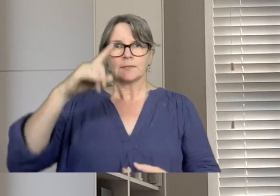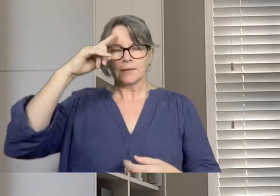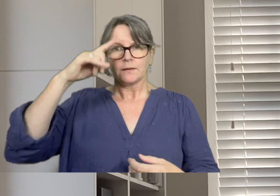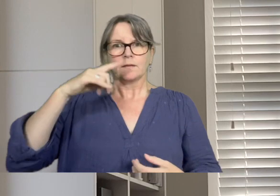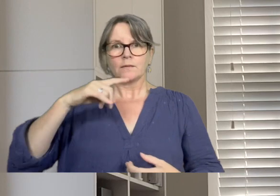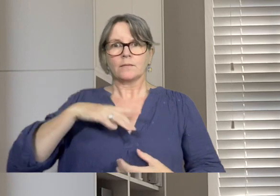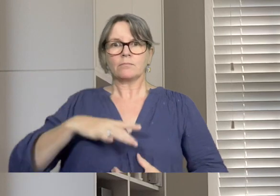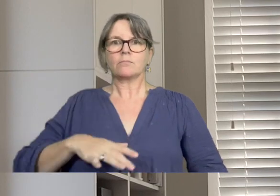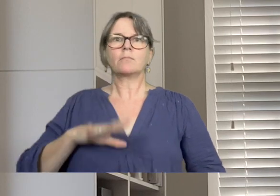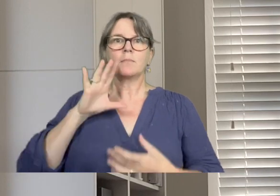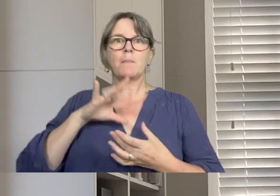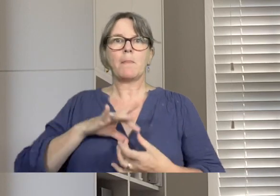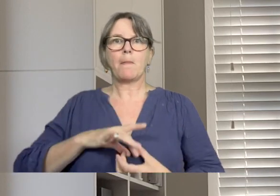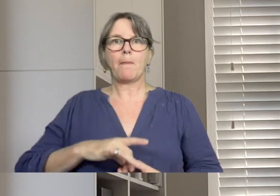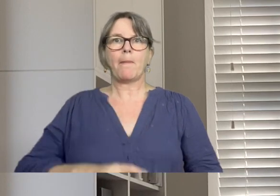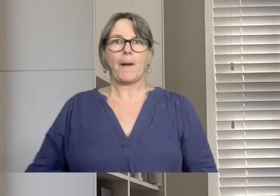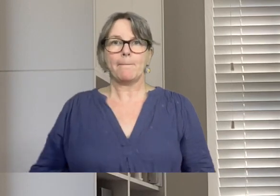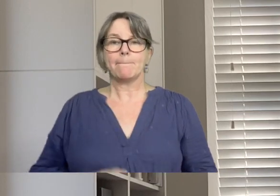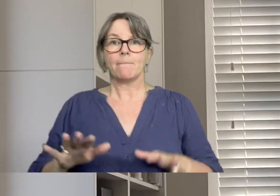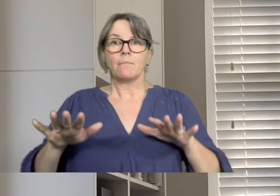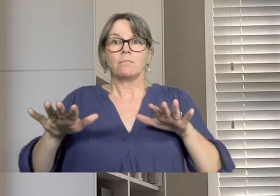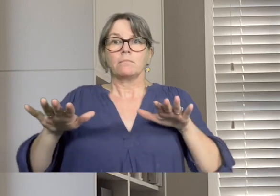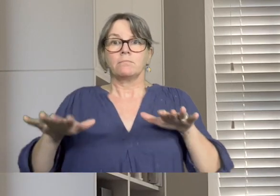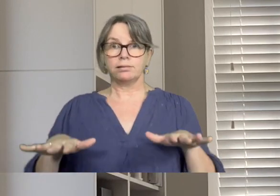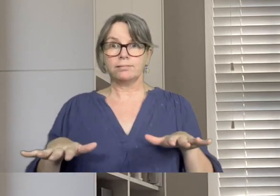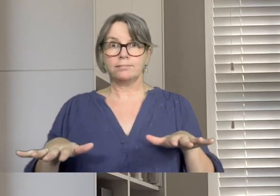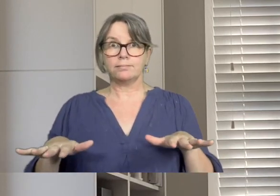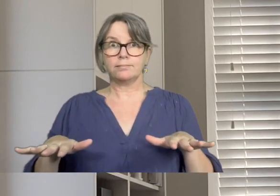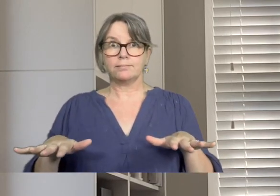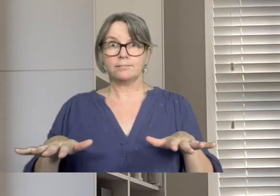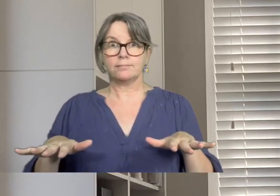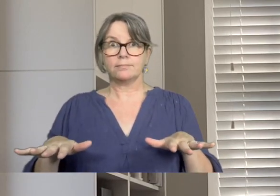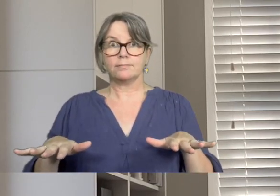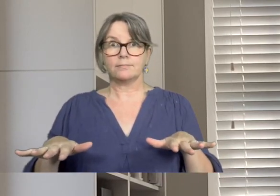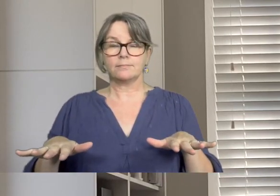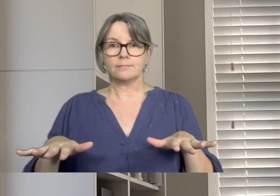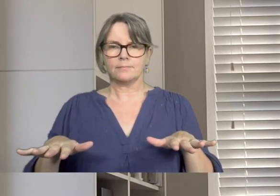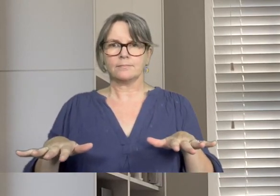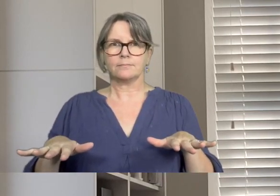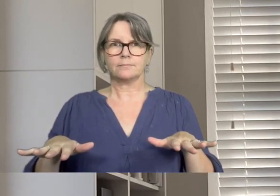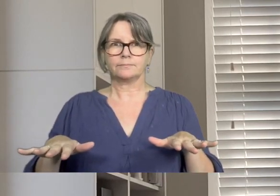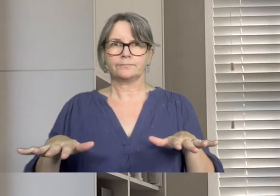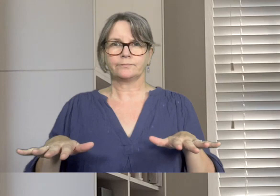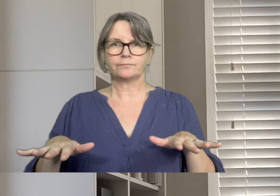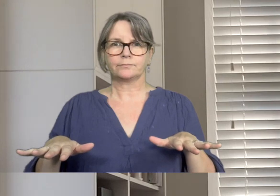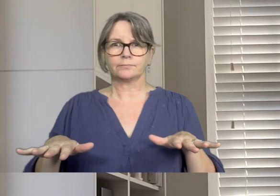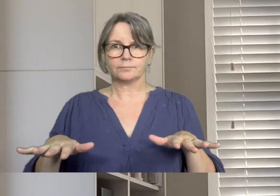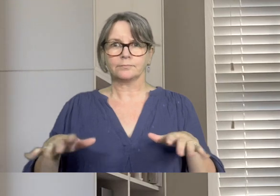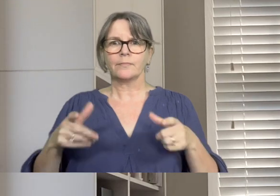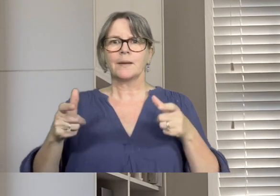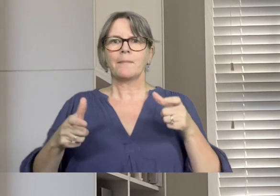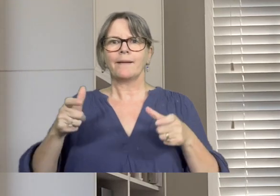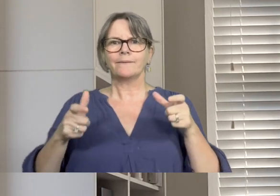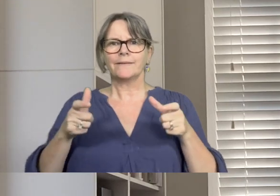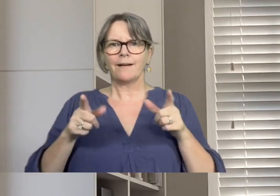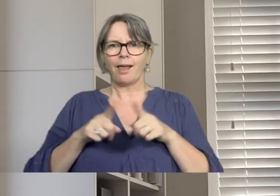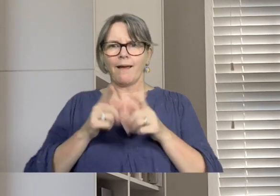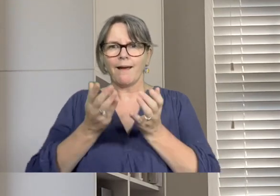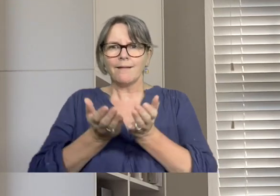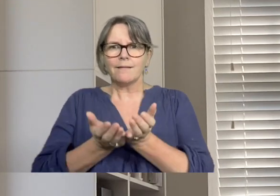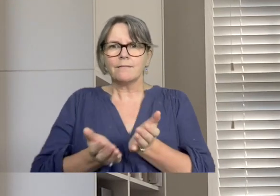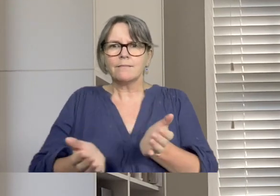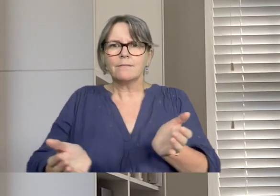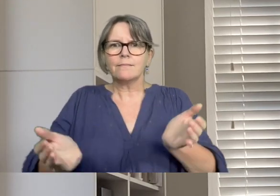think about that balance. We want hip bones, belly button, pubic bone balance. And now we want to think about our pelvis being like a bowl of water. The rim